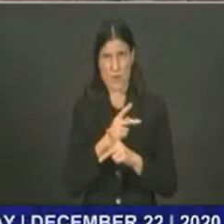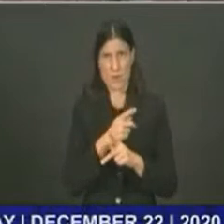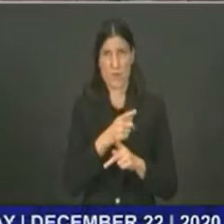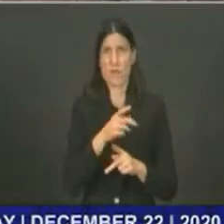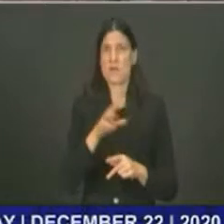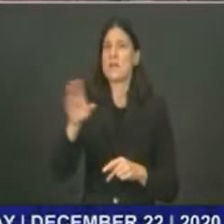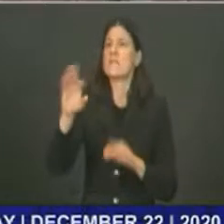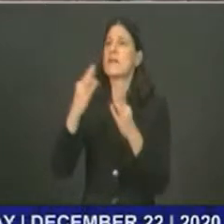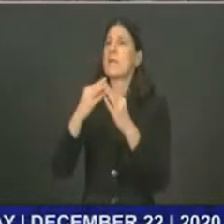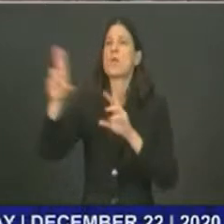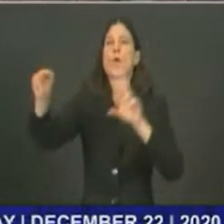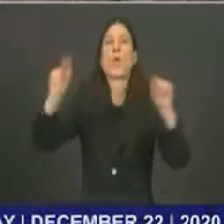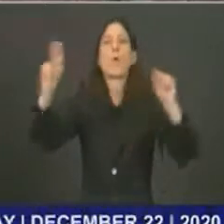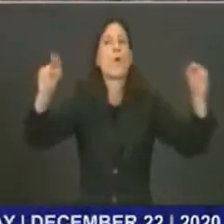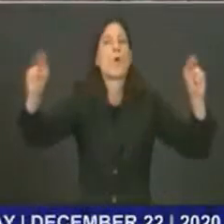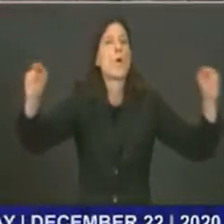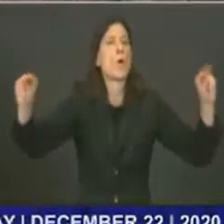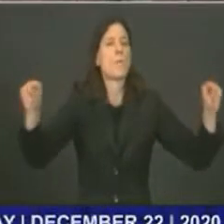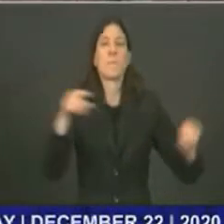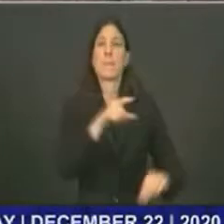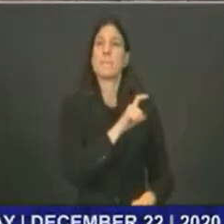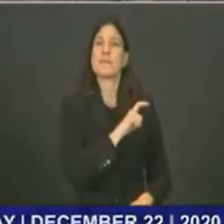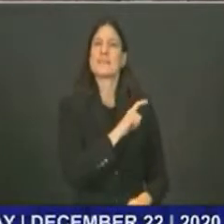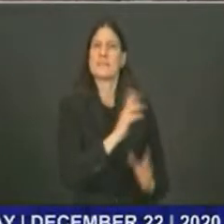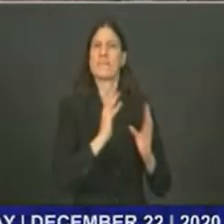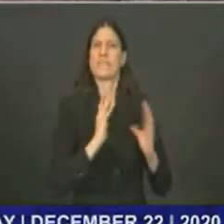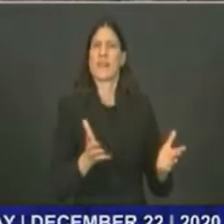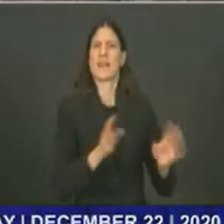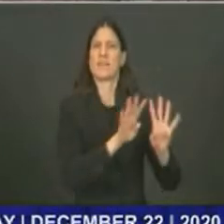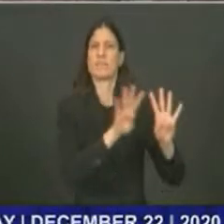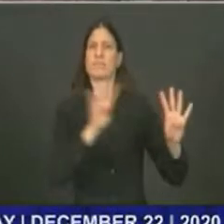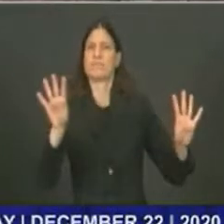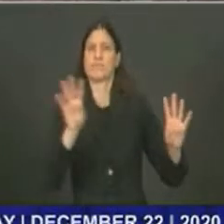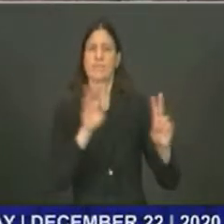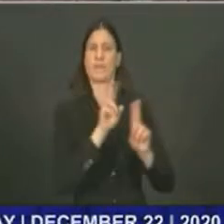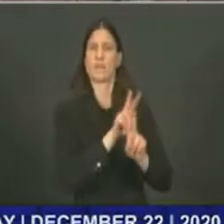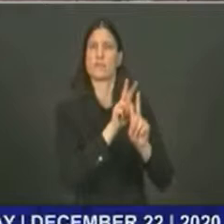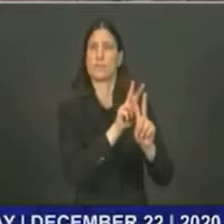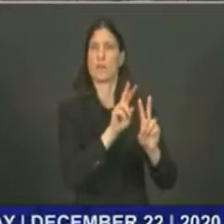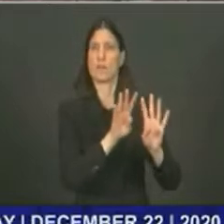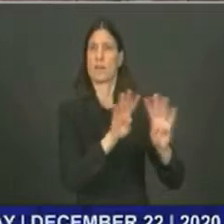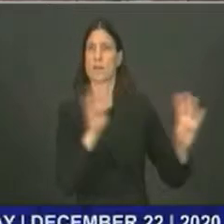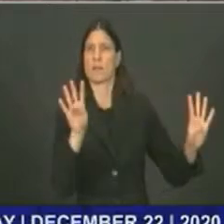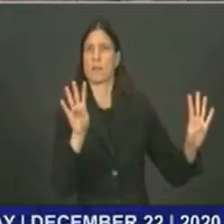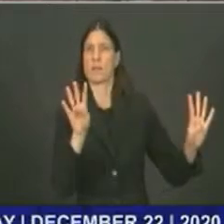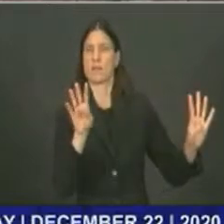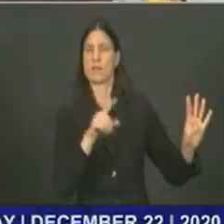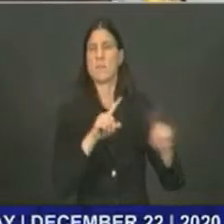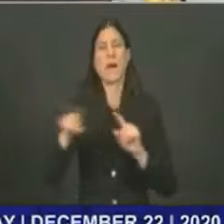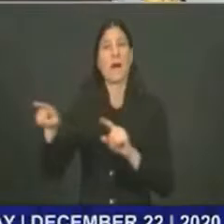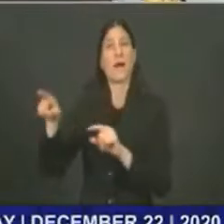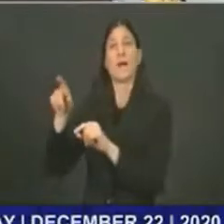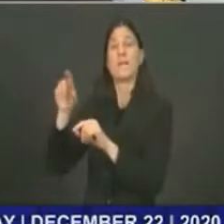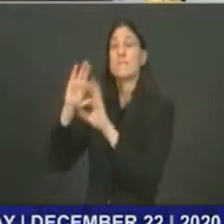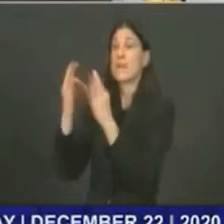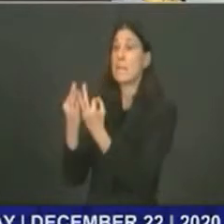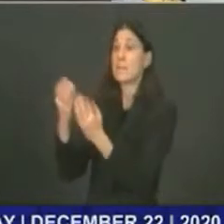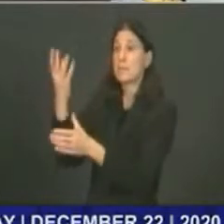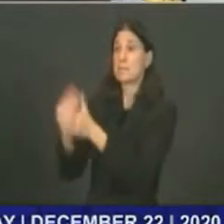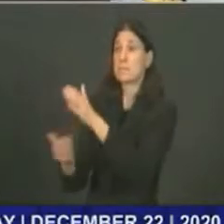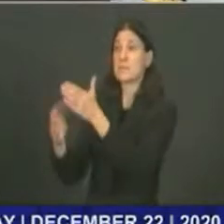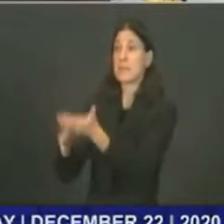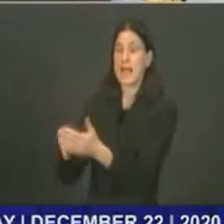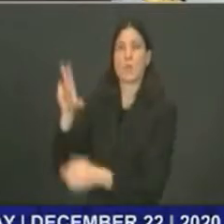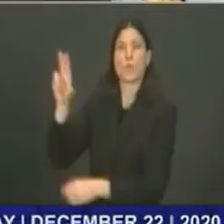to restrict the number of people, and here the rules seem to be bent. Yeah. Do you know how many are in the